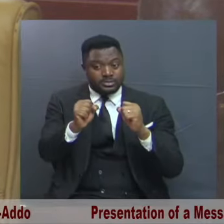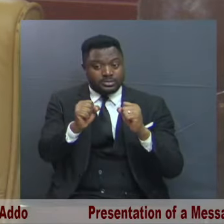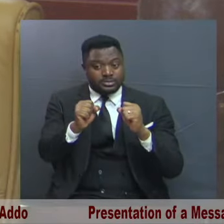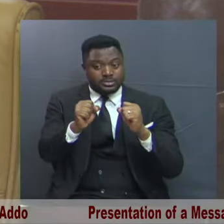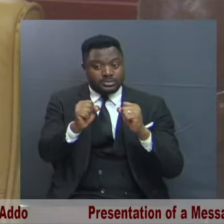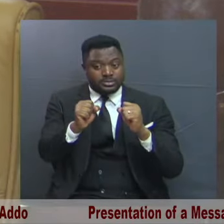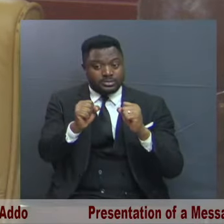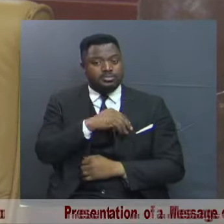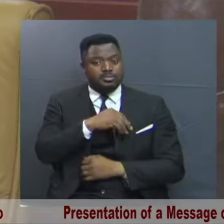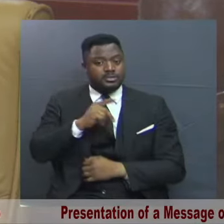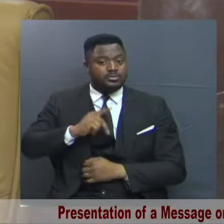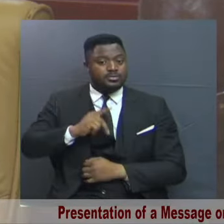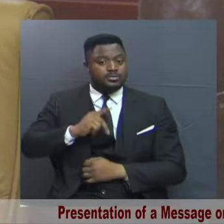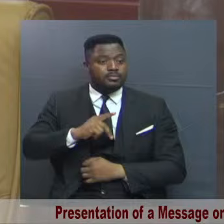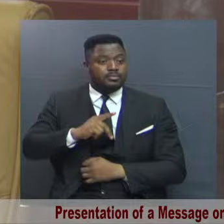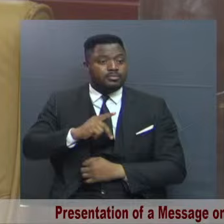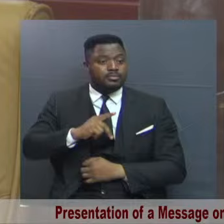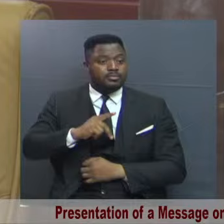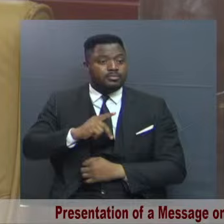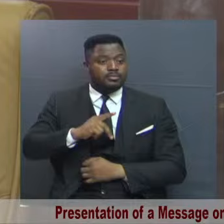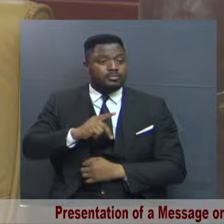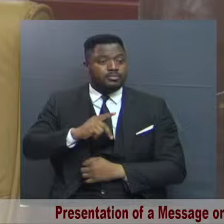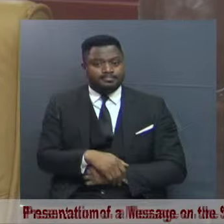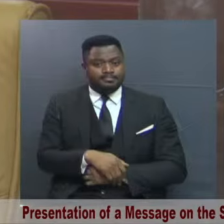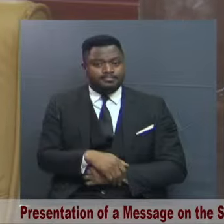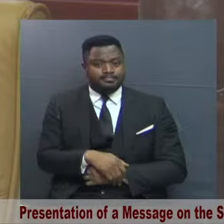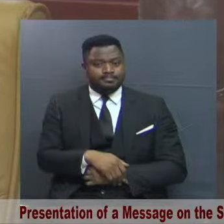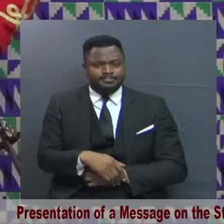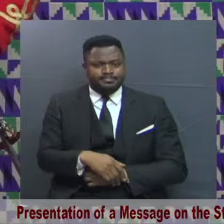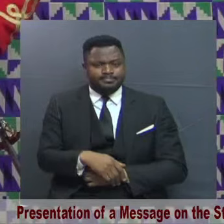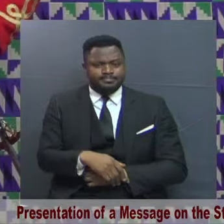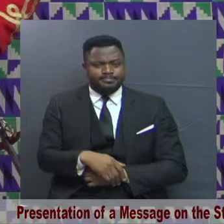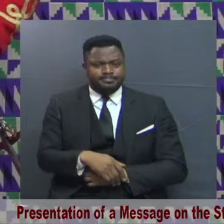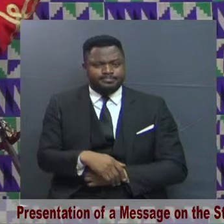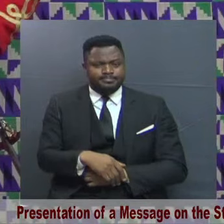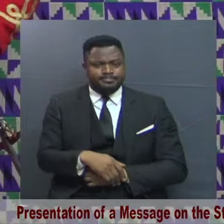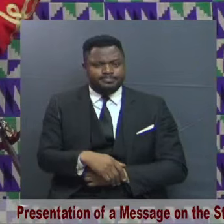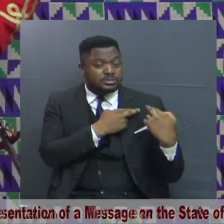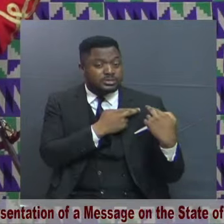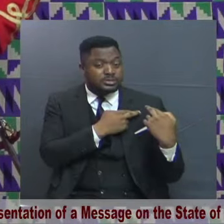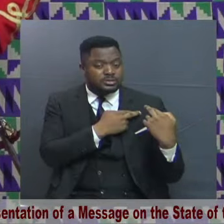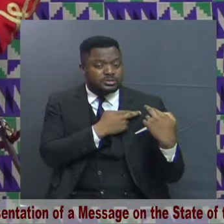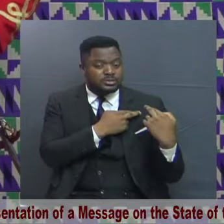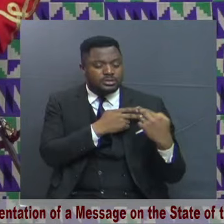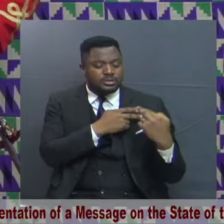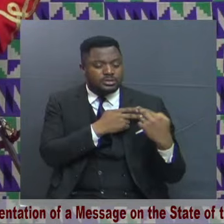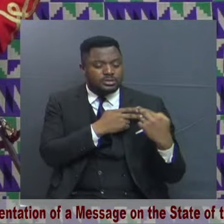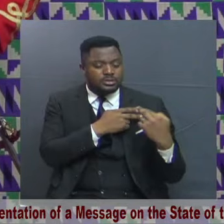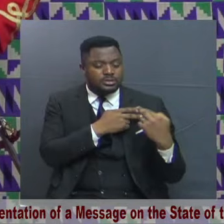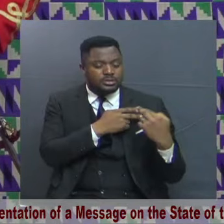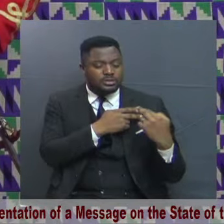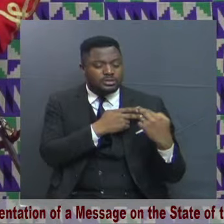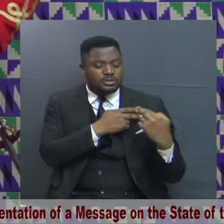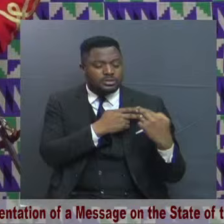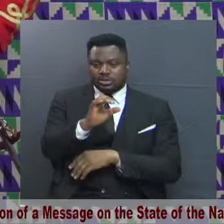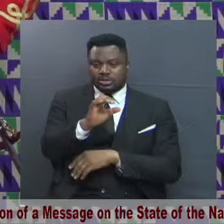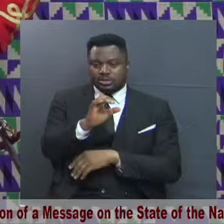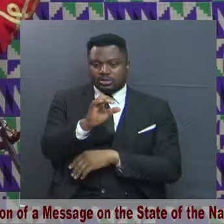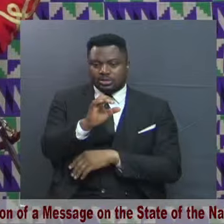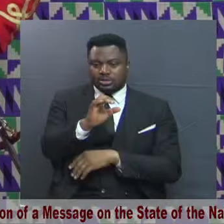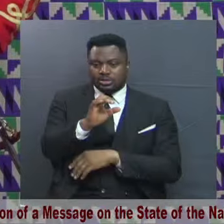members of parliament a lot of the responsibility lies on the Electoral commission to put the